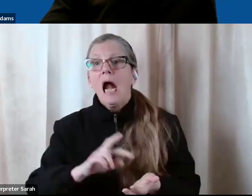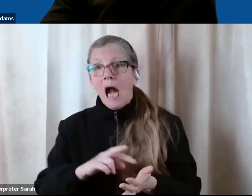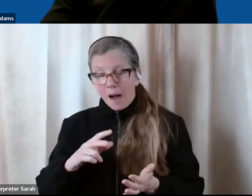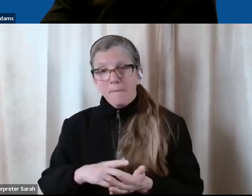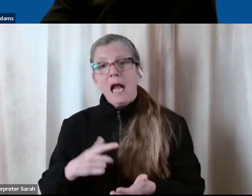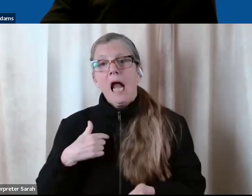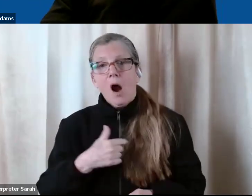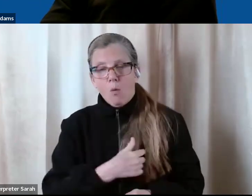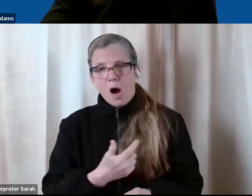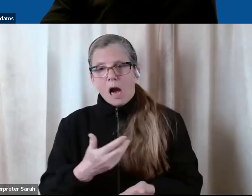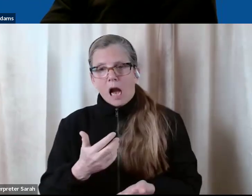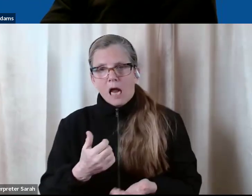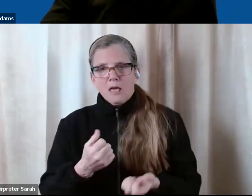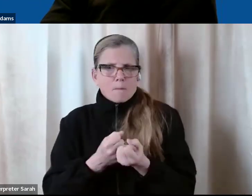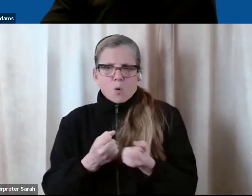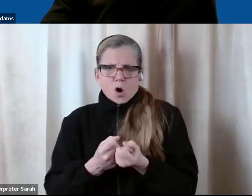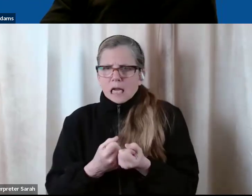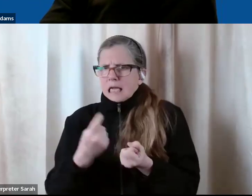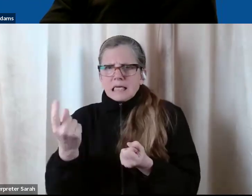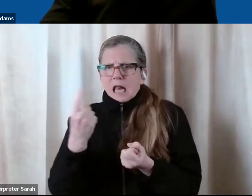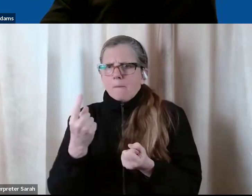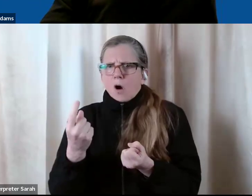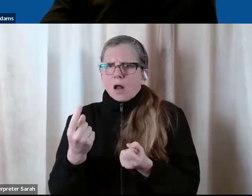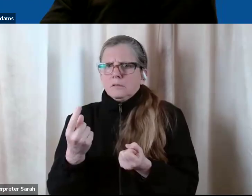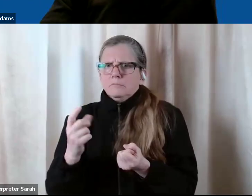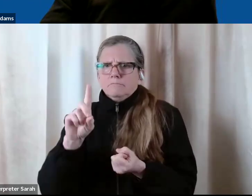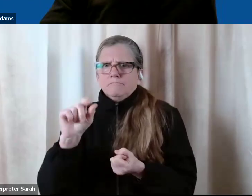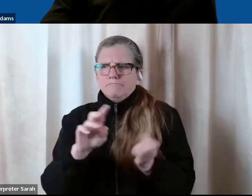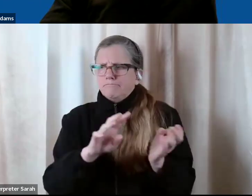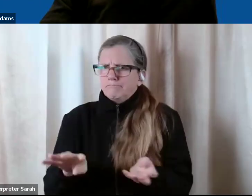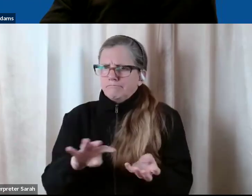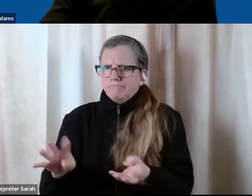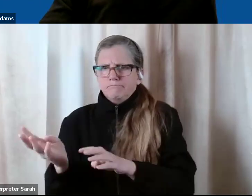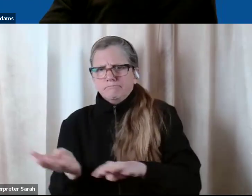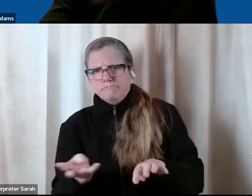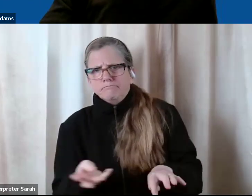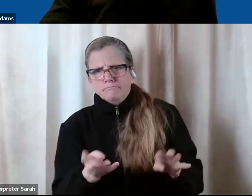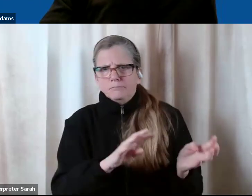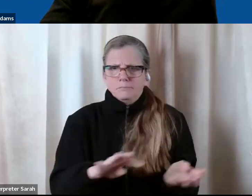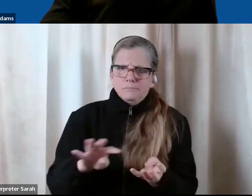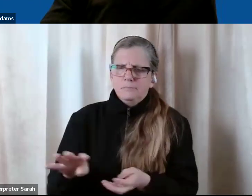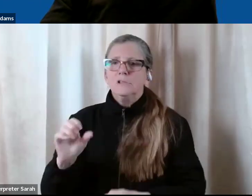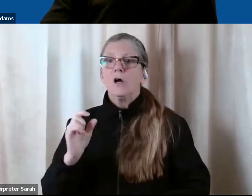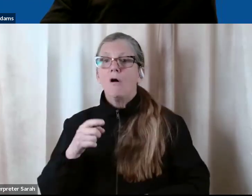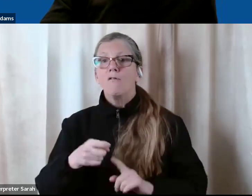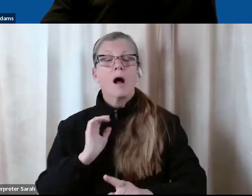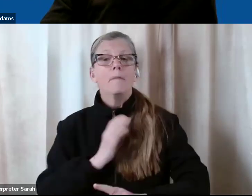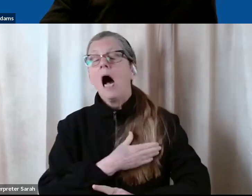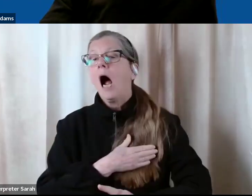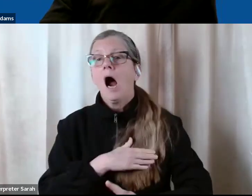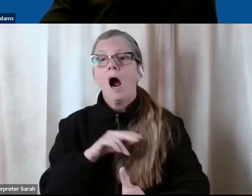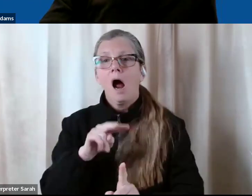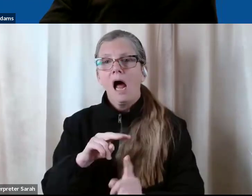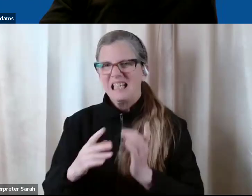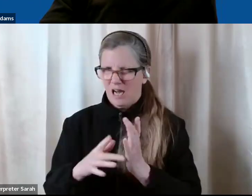the purpose of whatever benefit or application is being used, right? And so therefore, from our perspective, from a technology perspective, we're